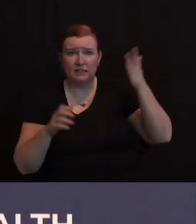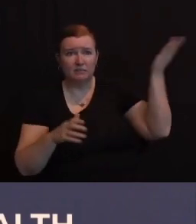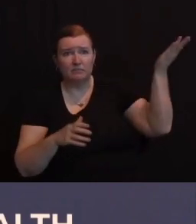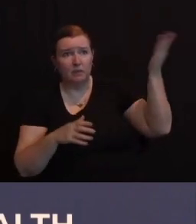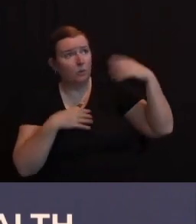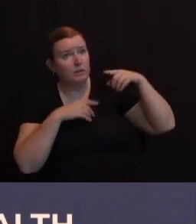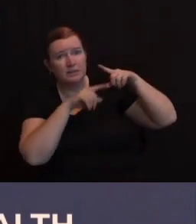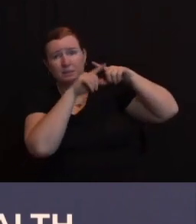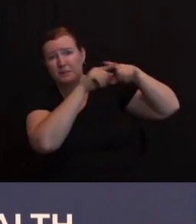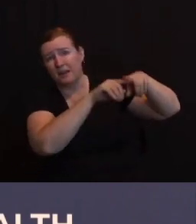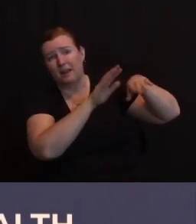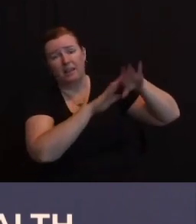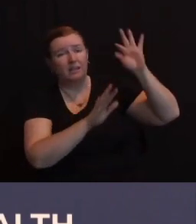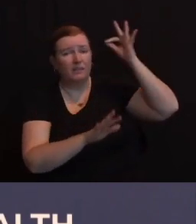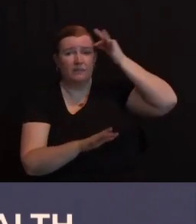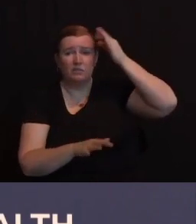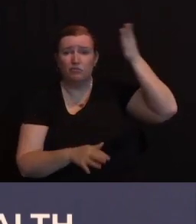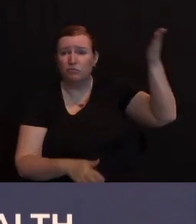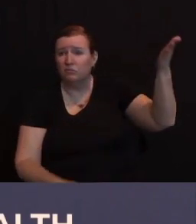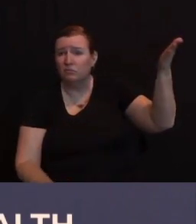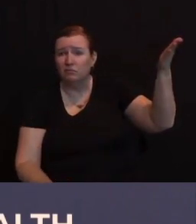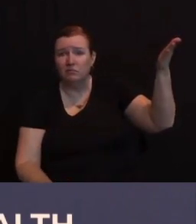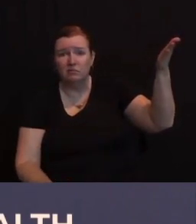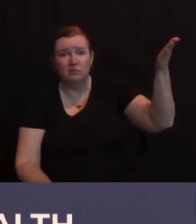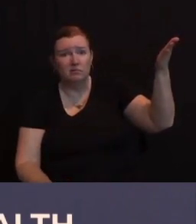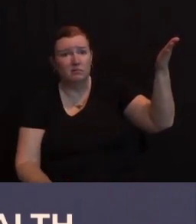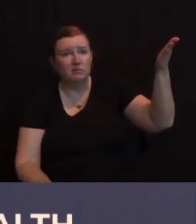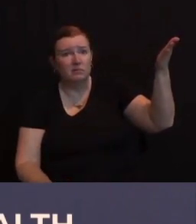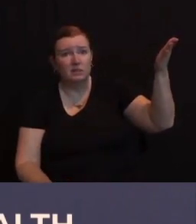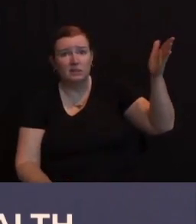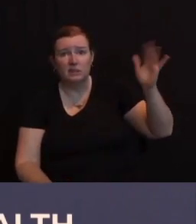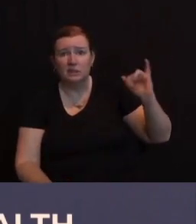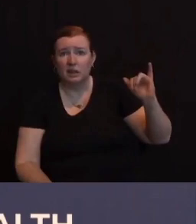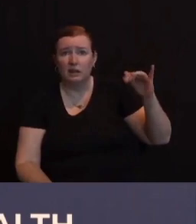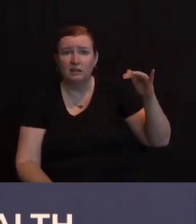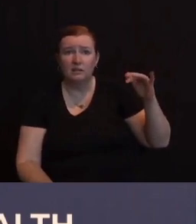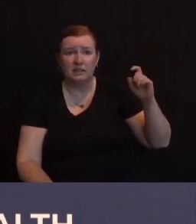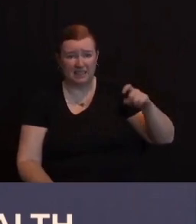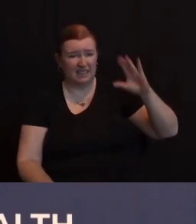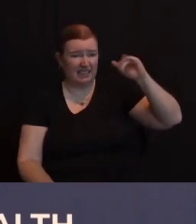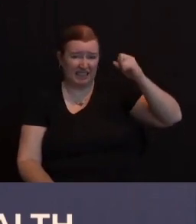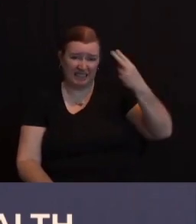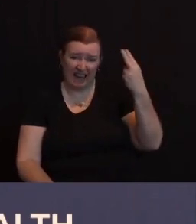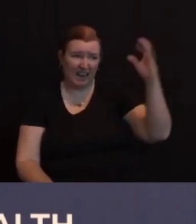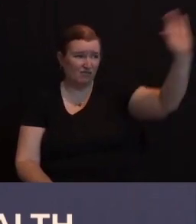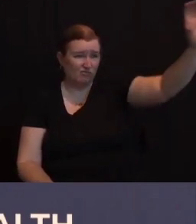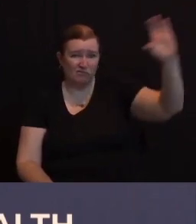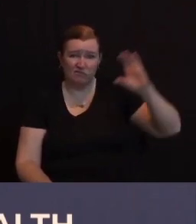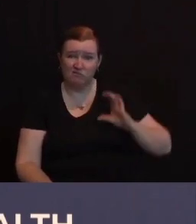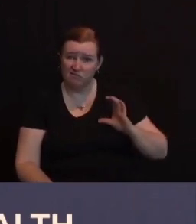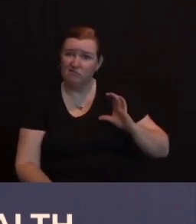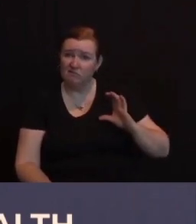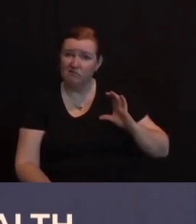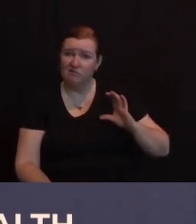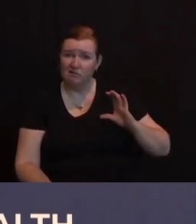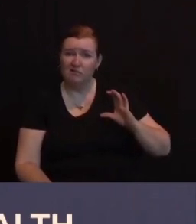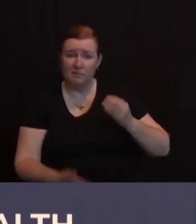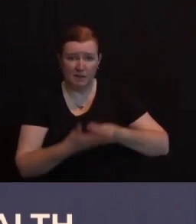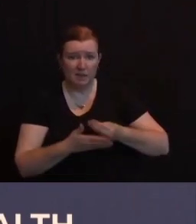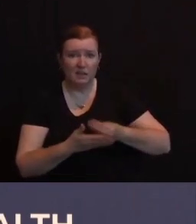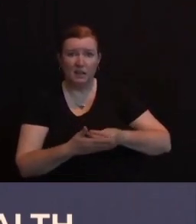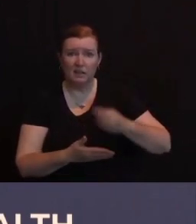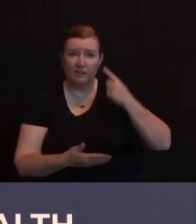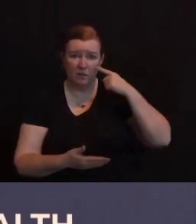play, and that includes cash on the barrel for entities and individuals who need it